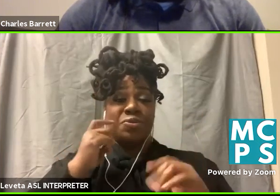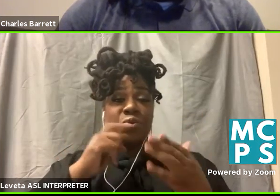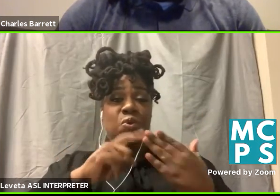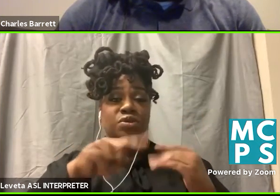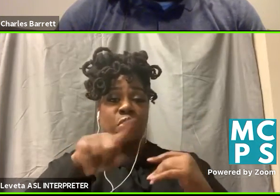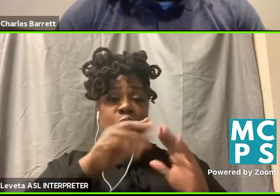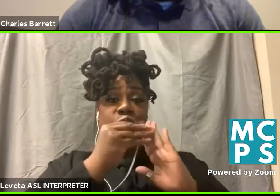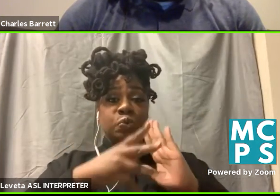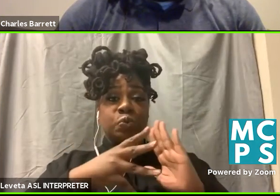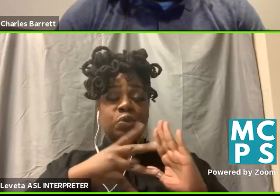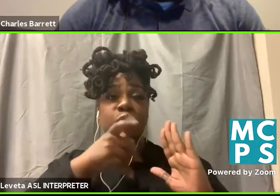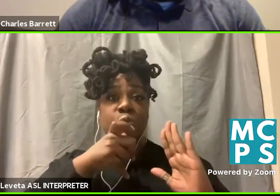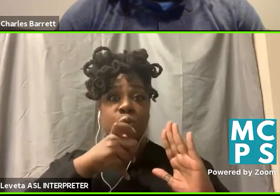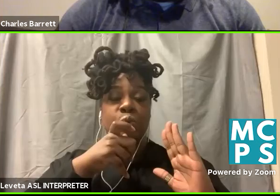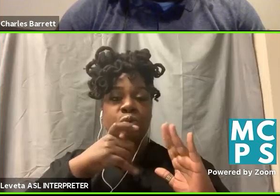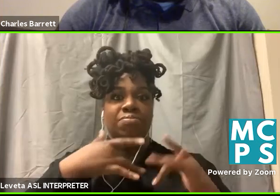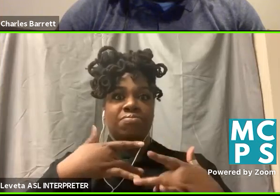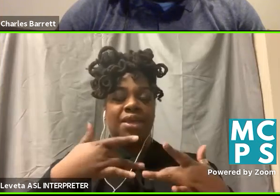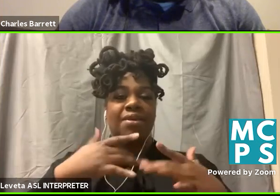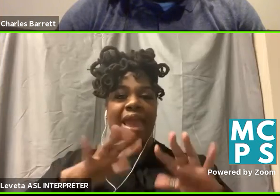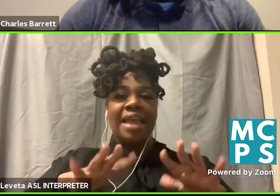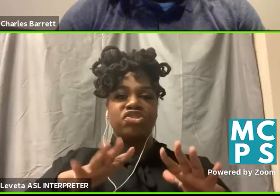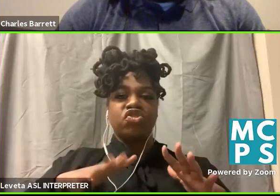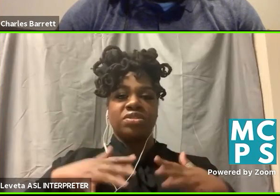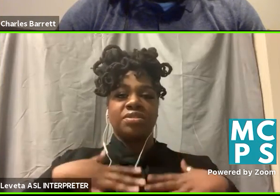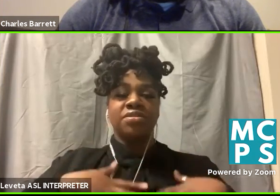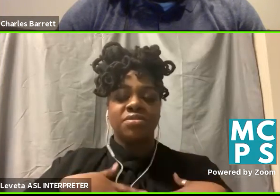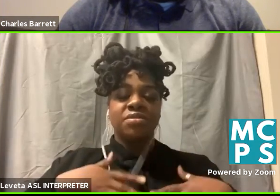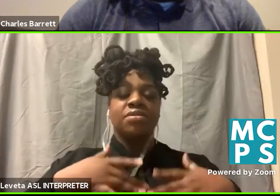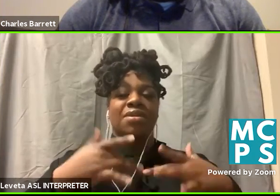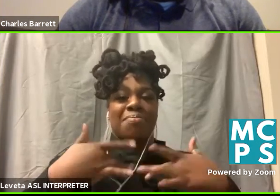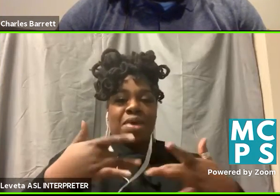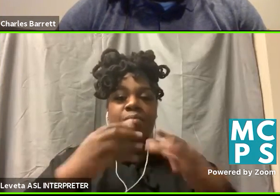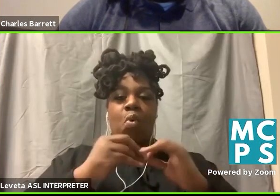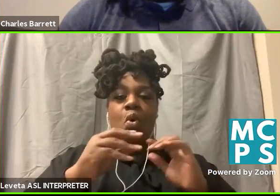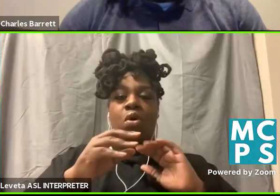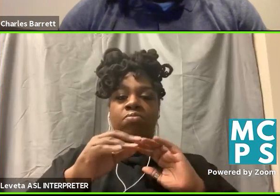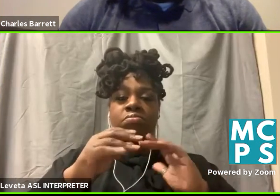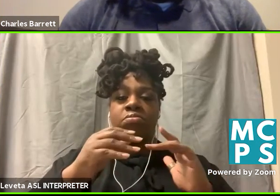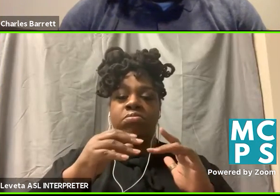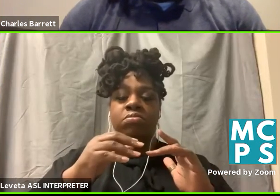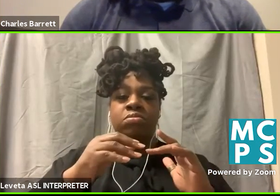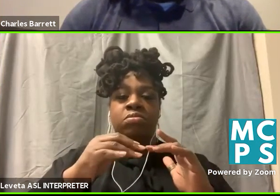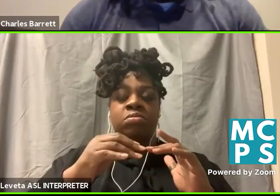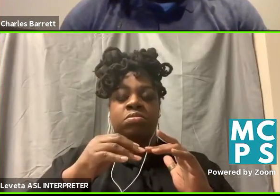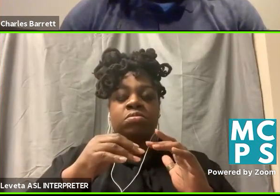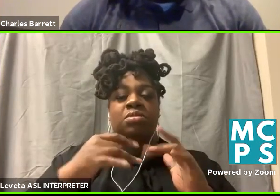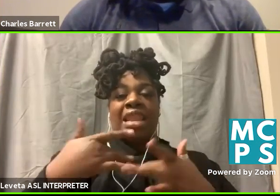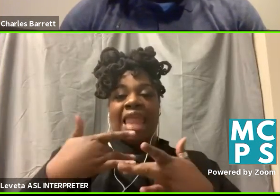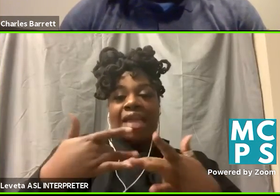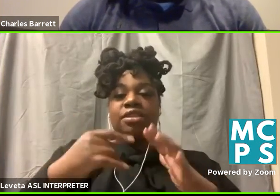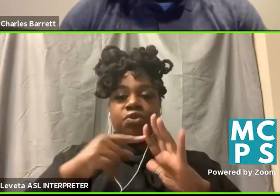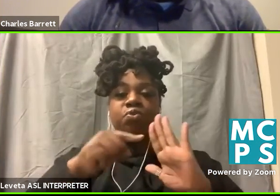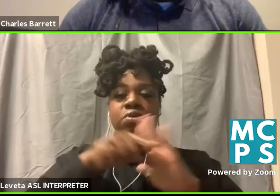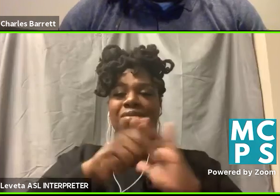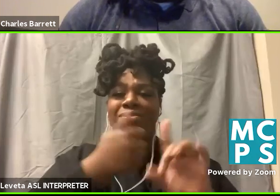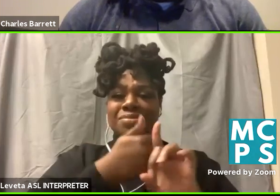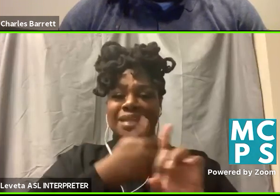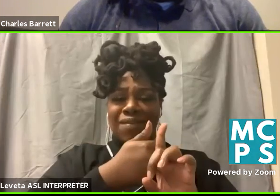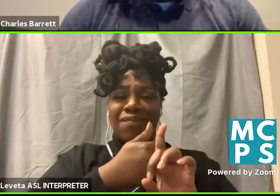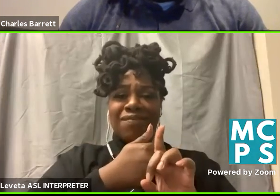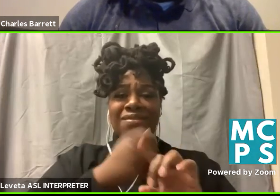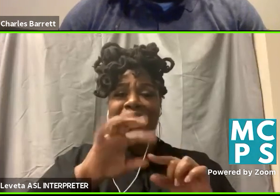not understanding that those on the other side of the continuum are equally at risk of it. And that especially for